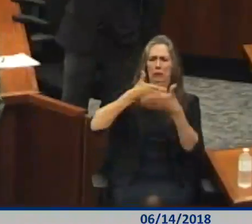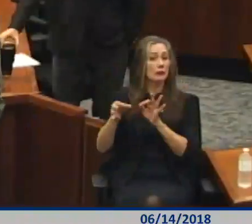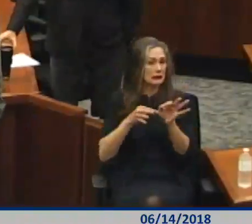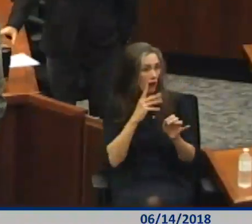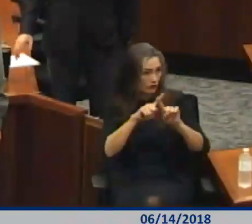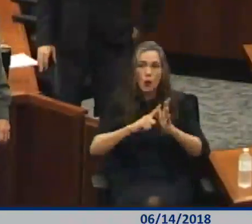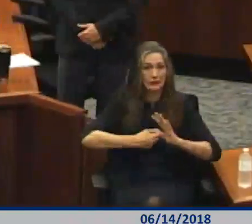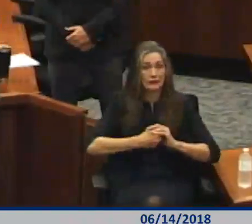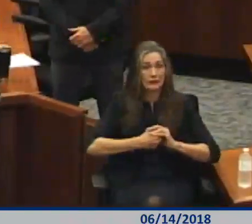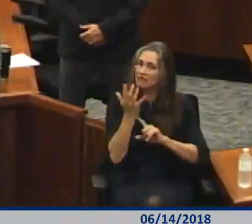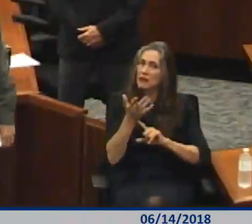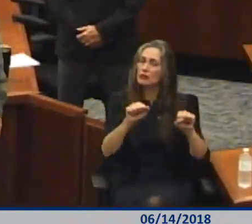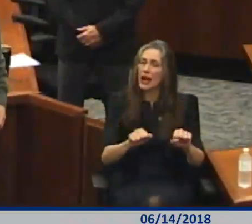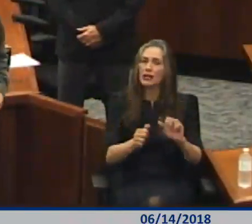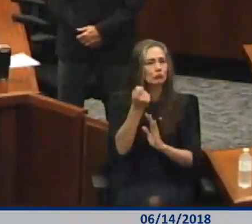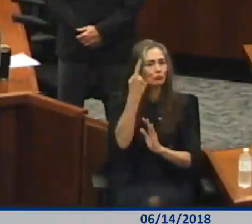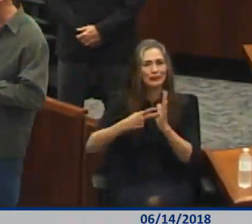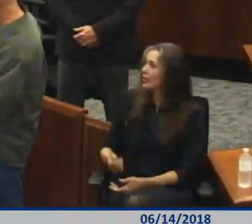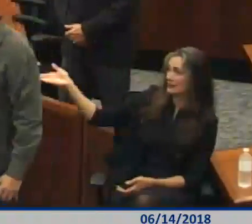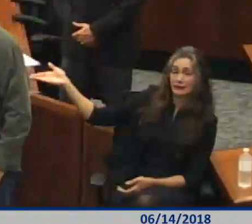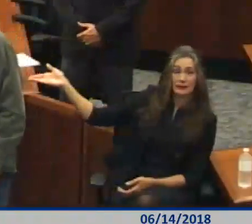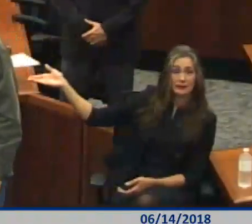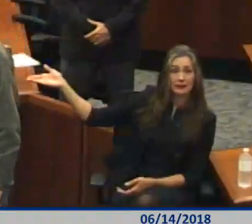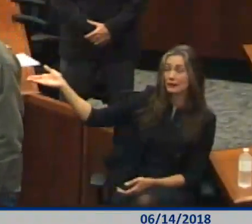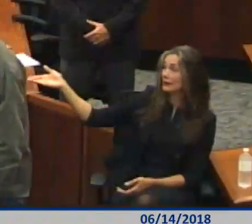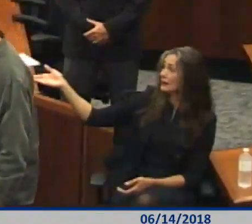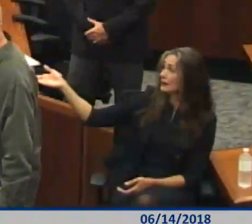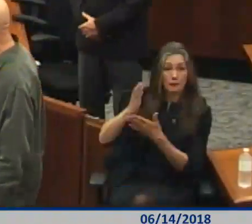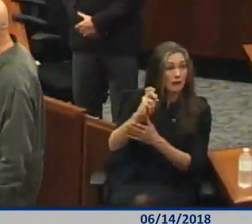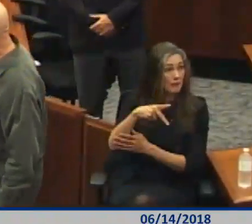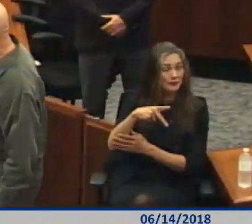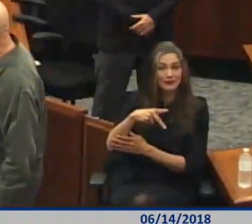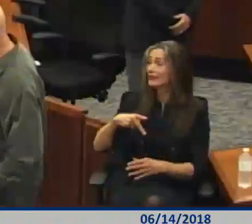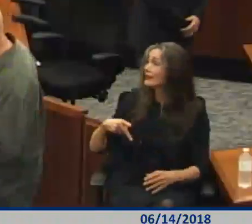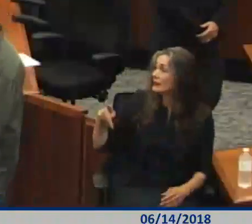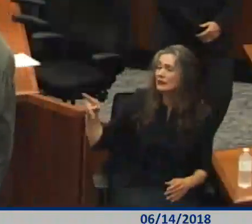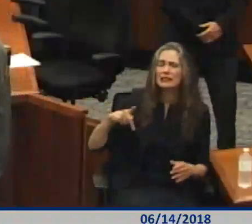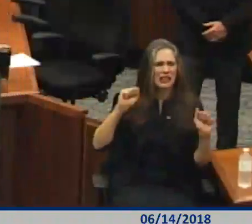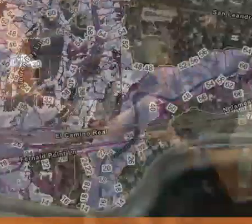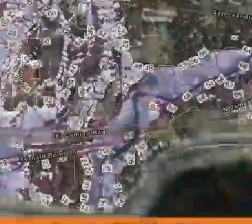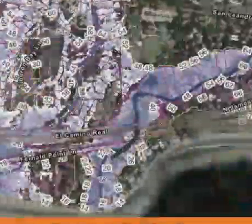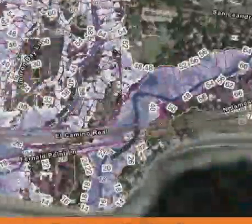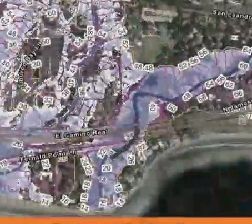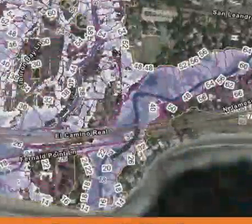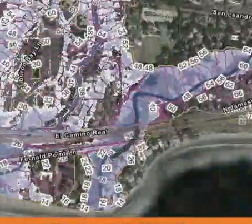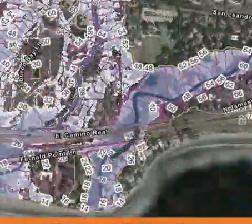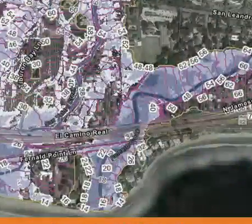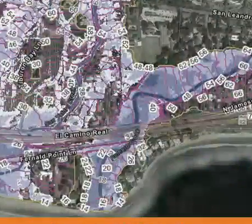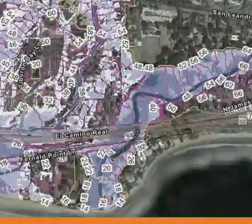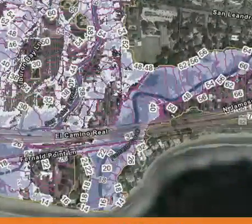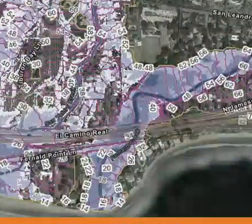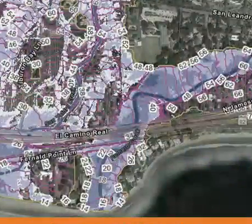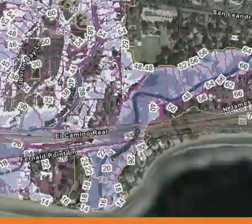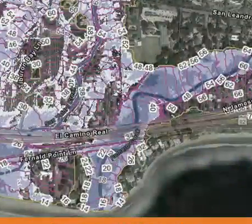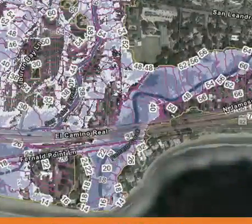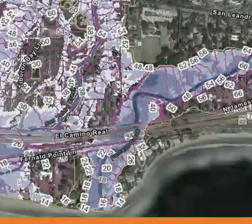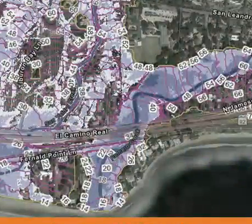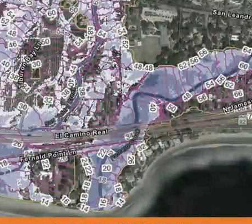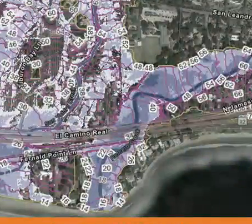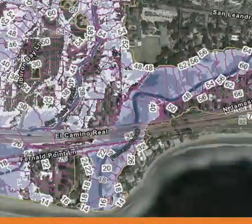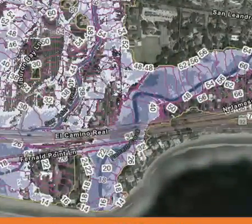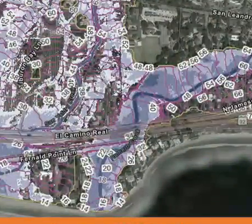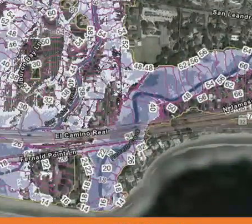everybody. To be here tonight. And we're about the map. The biggest question is we're getting right off the gate, like, how do I map? So I thought 10 minutes just the difference